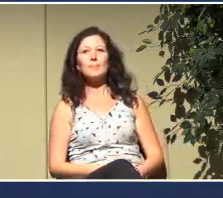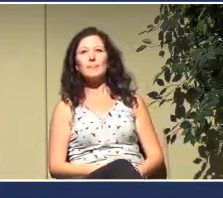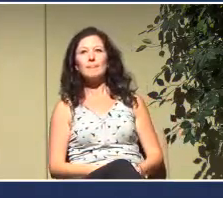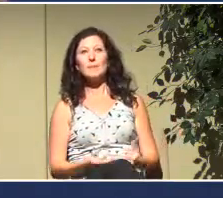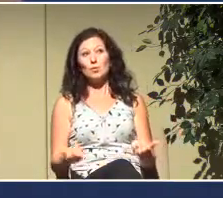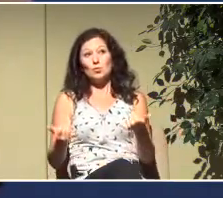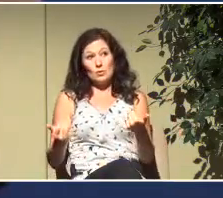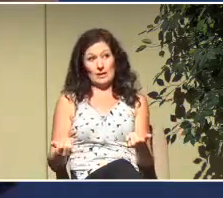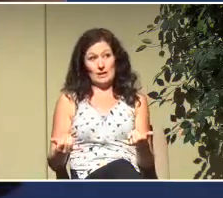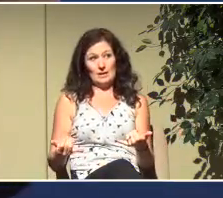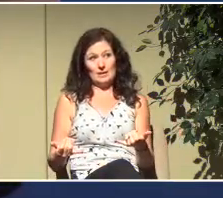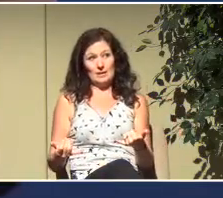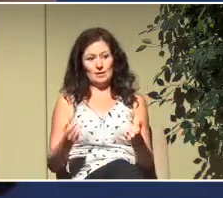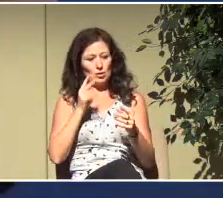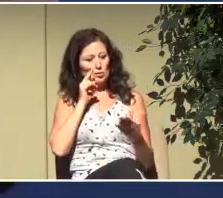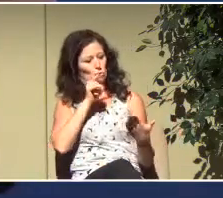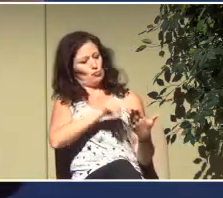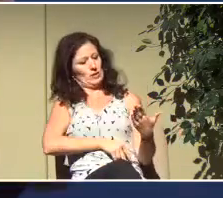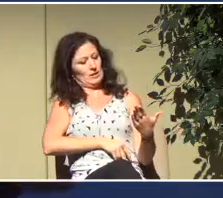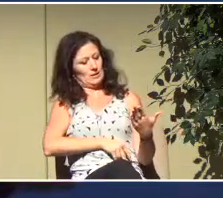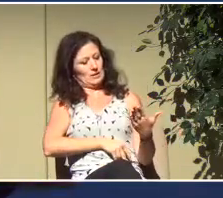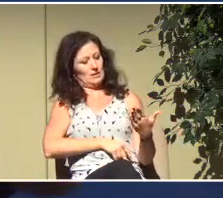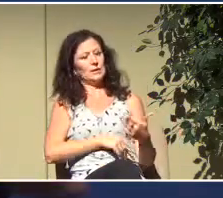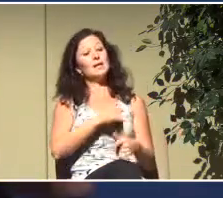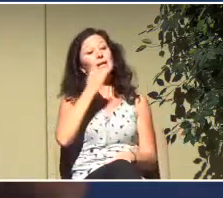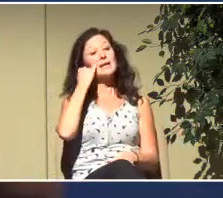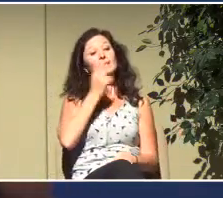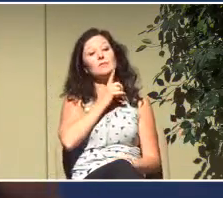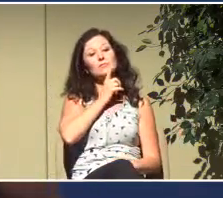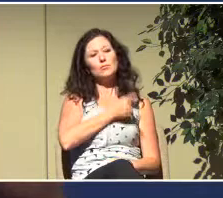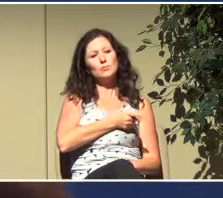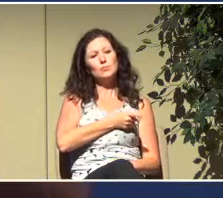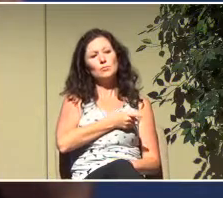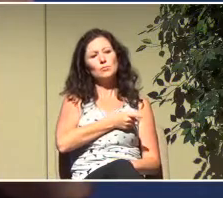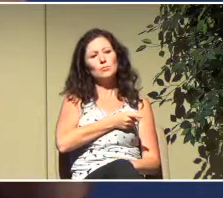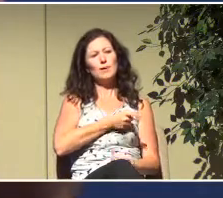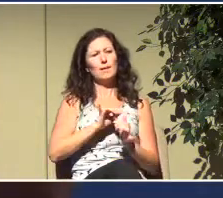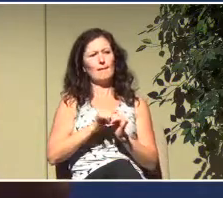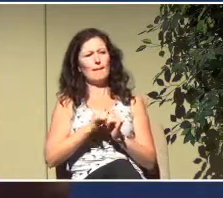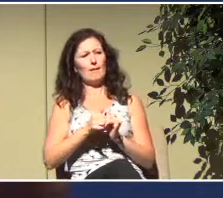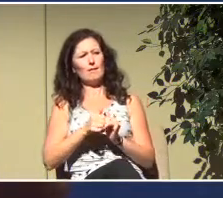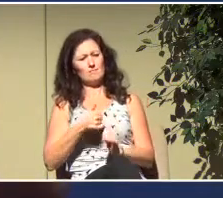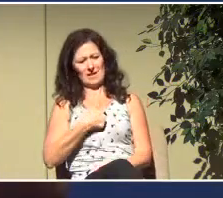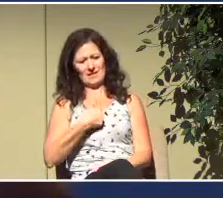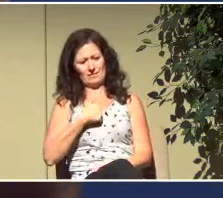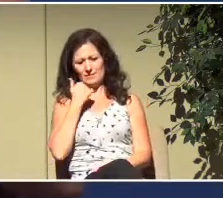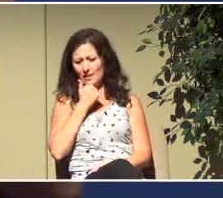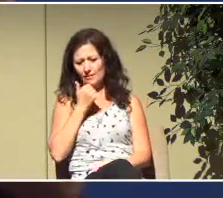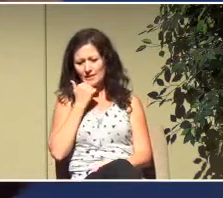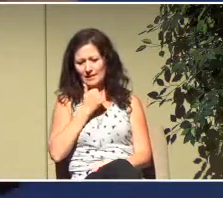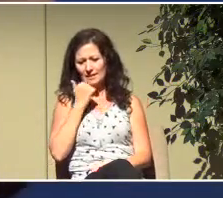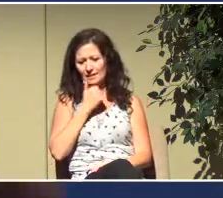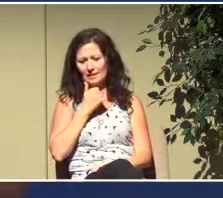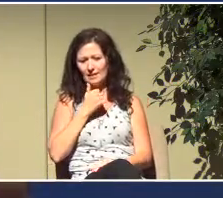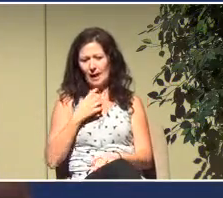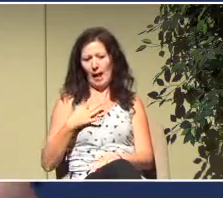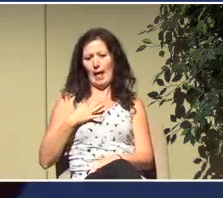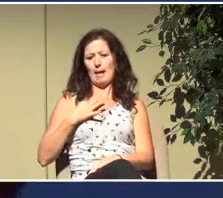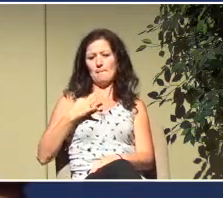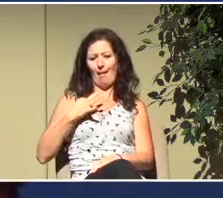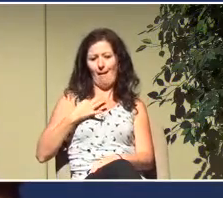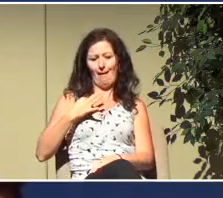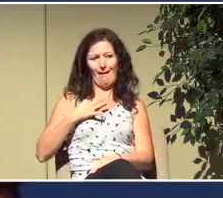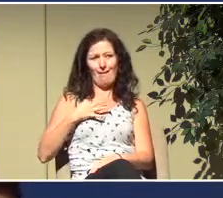look at, okay, those things are true. What does that mean? How do we practically, day-to-day lives, how do we apply